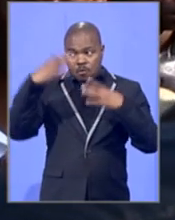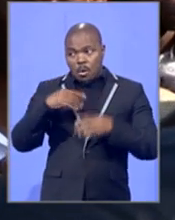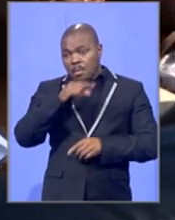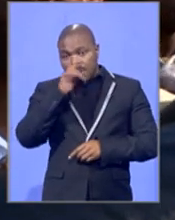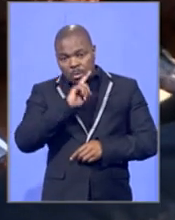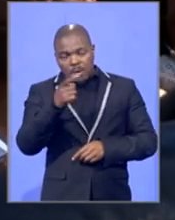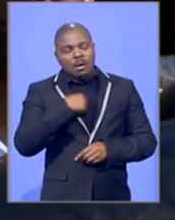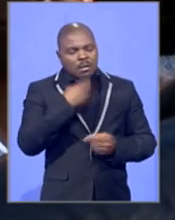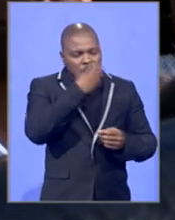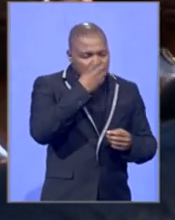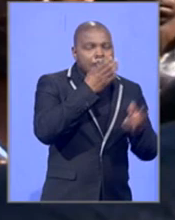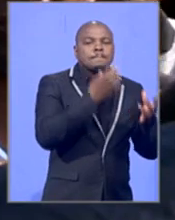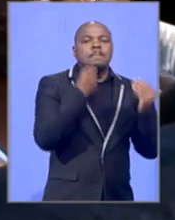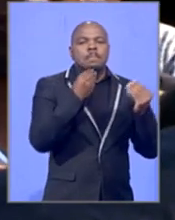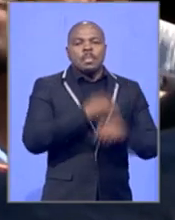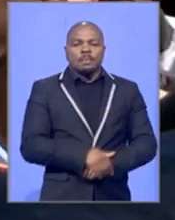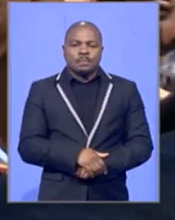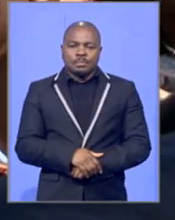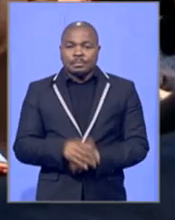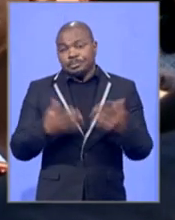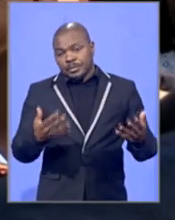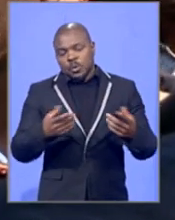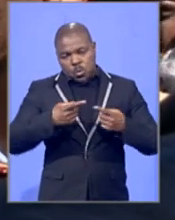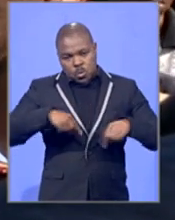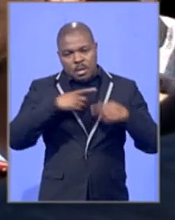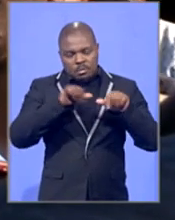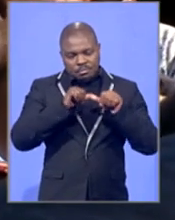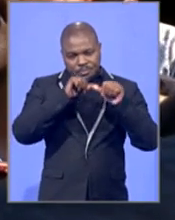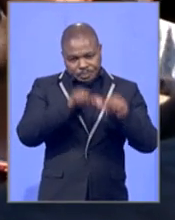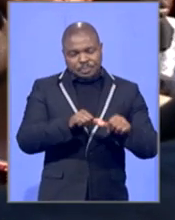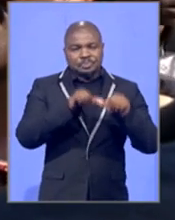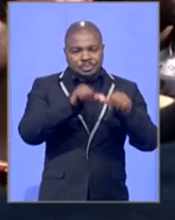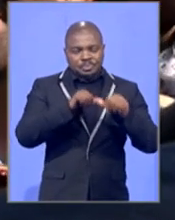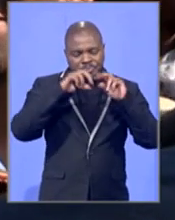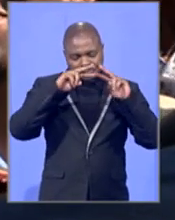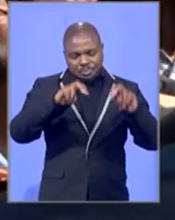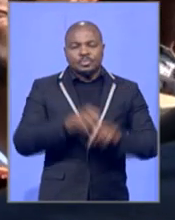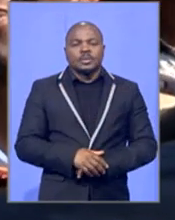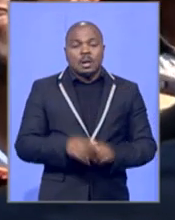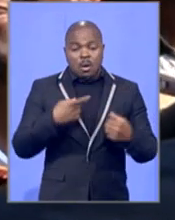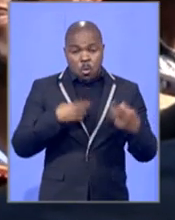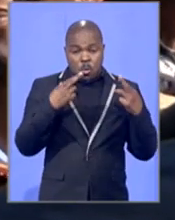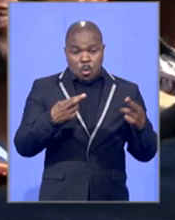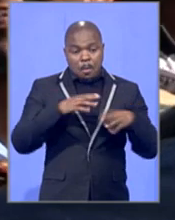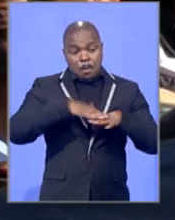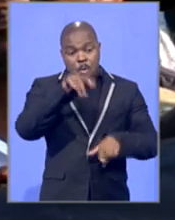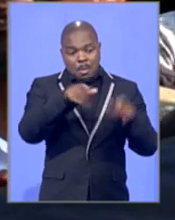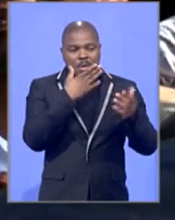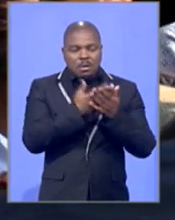we've managed to locate the vehicle and we found it so we are continuing with our investigation and we hope there are more people